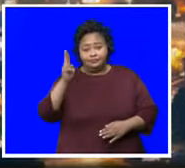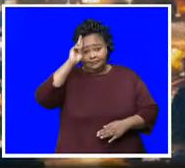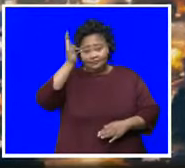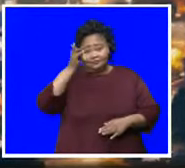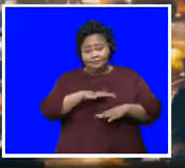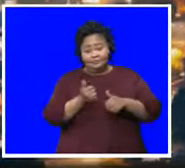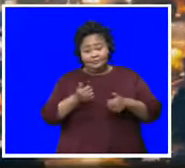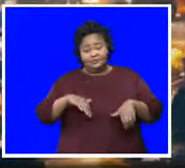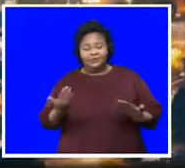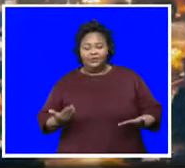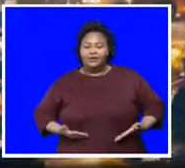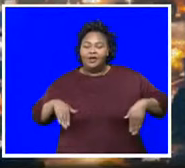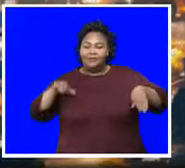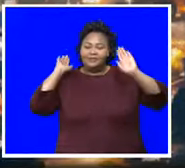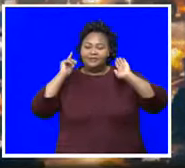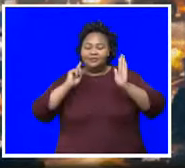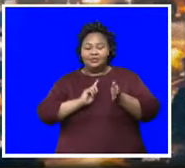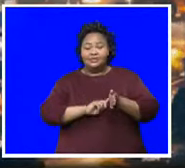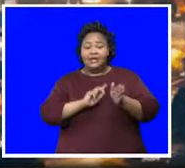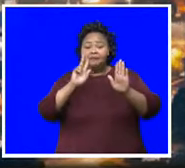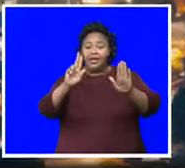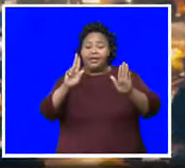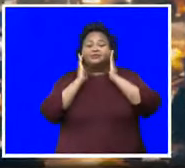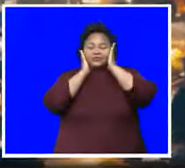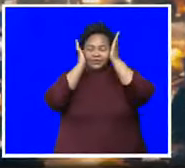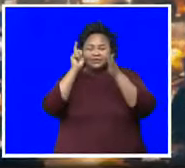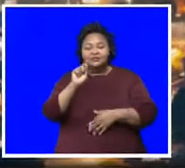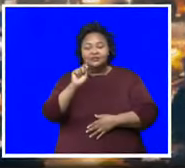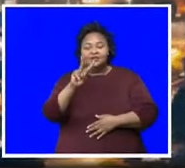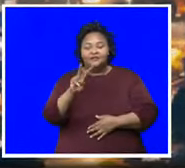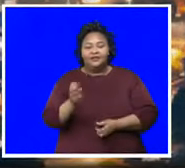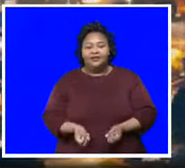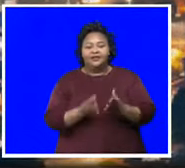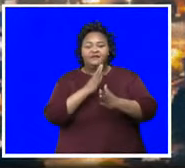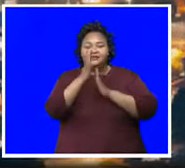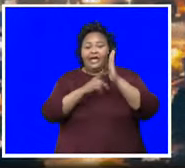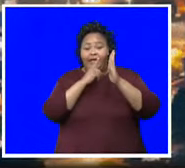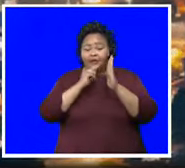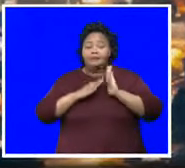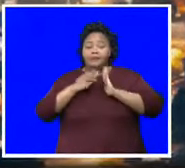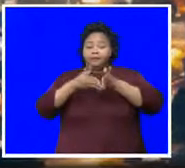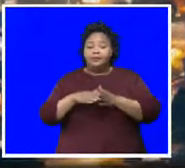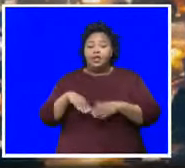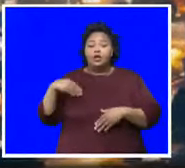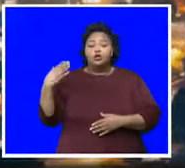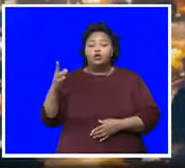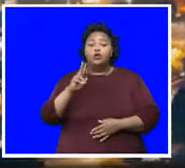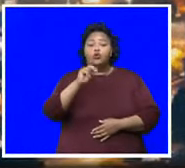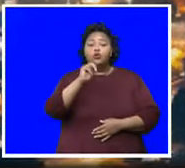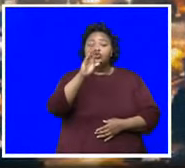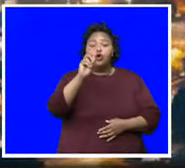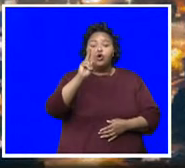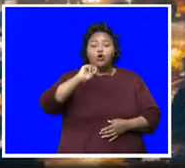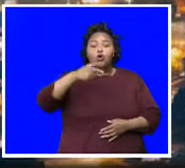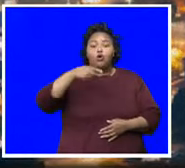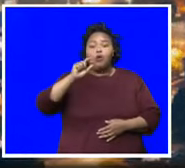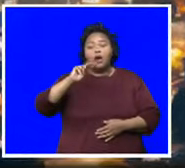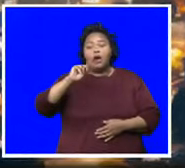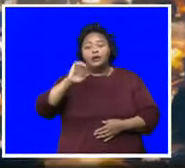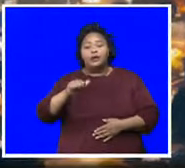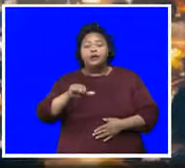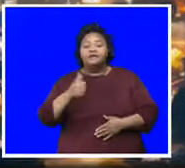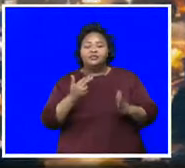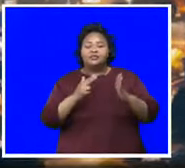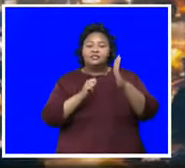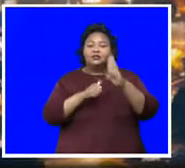It has just gone 8 o'clock Central African time. Good evening and welcome to the News Bulletin at 8, brought to you by Eswatini TV. My name is Sanibo Ngongwana alongside Makgabiso Ngambule.